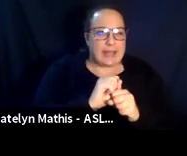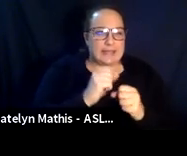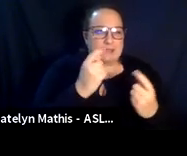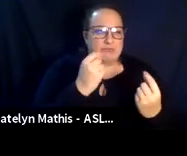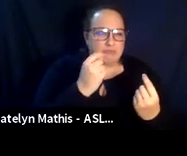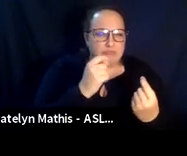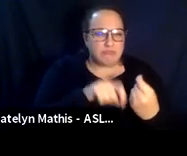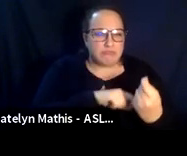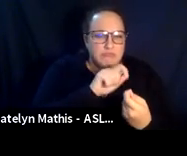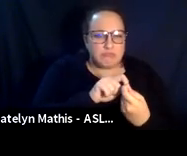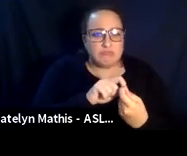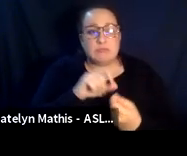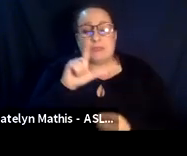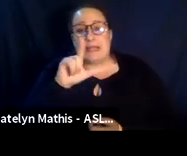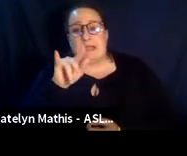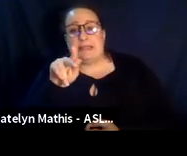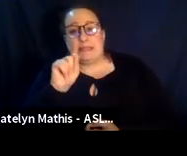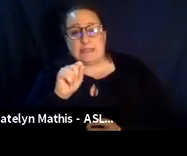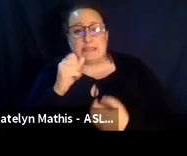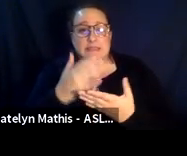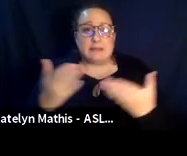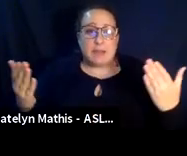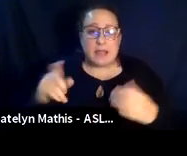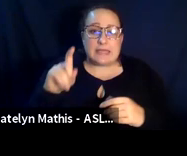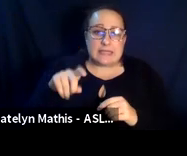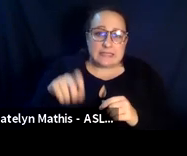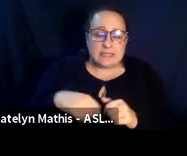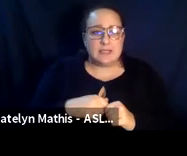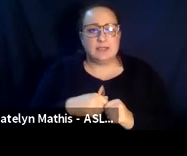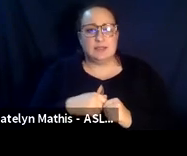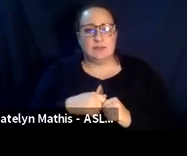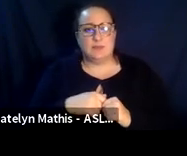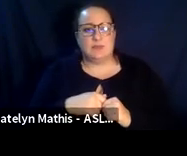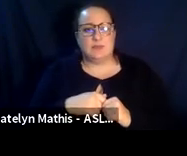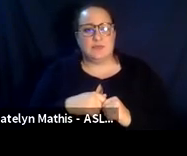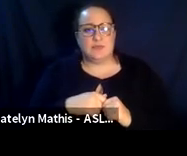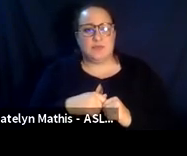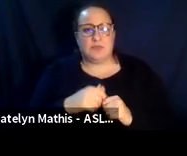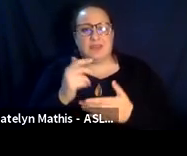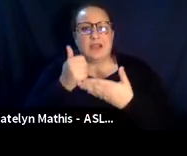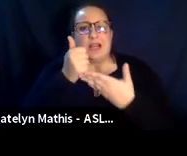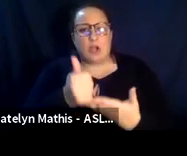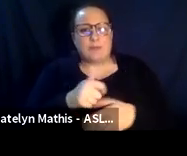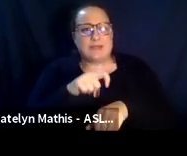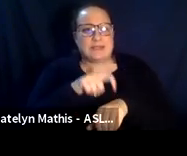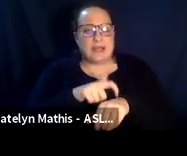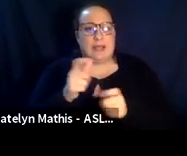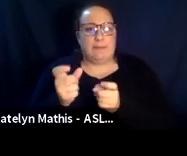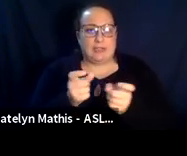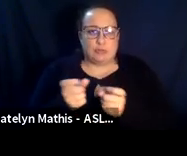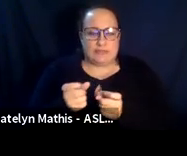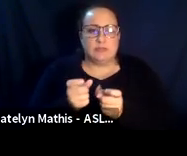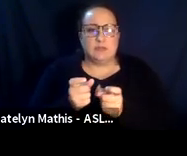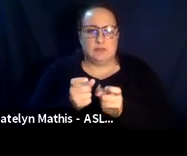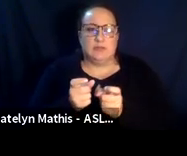do, links and supplies that they need. Right here to help them with time management